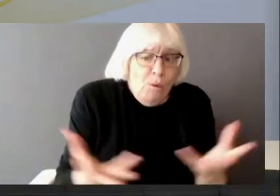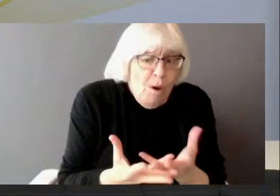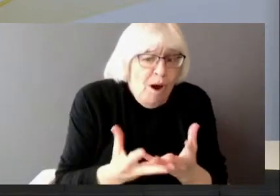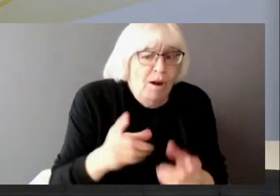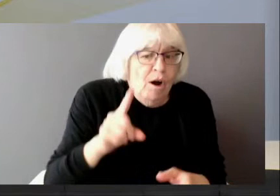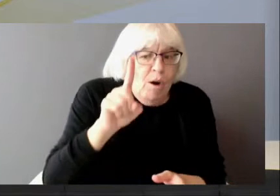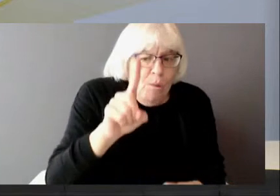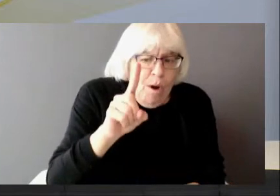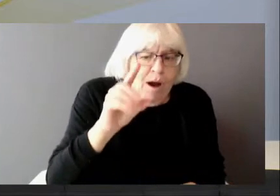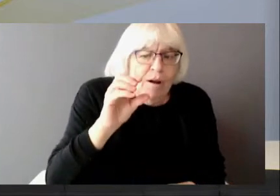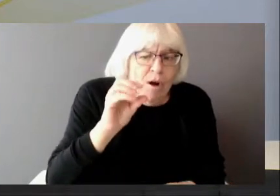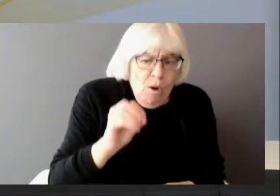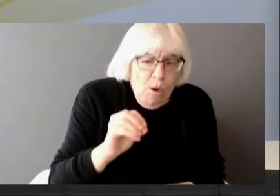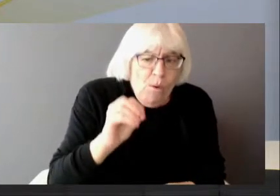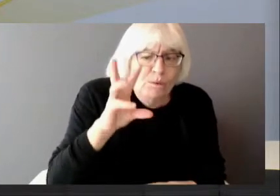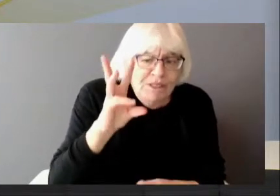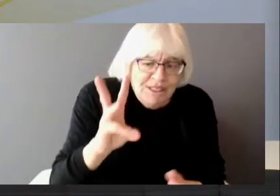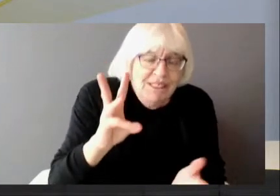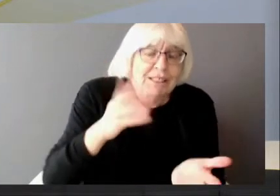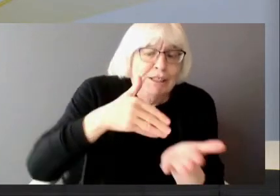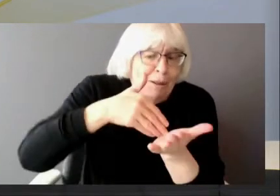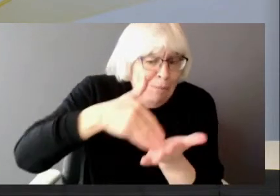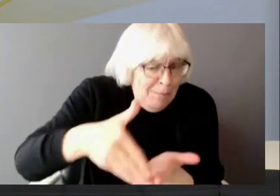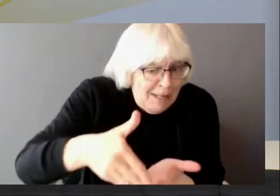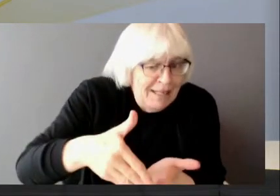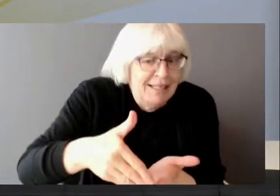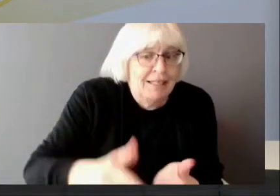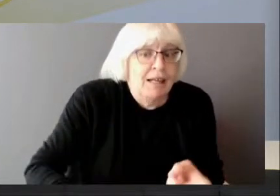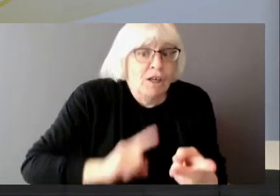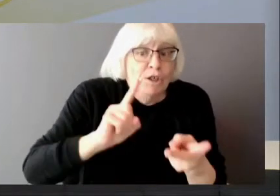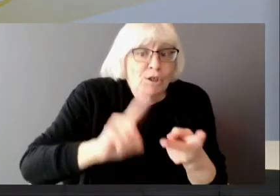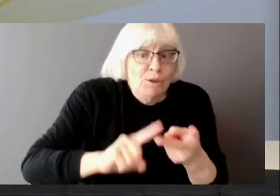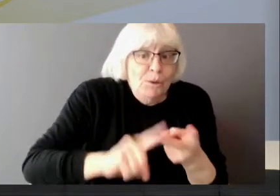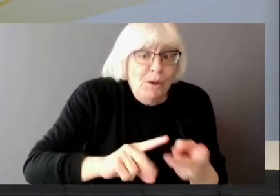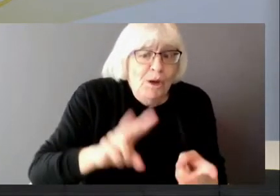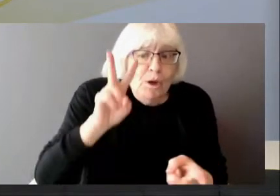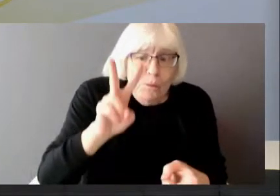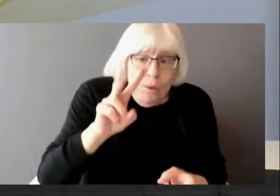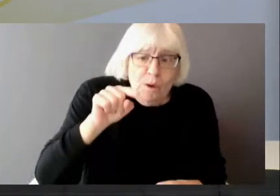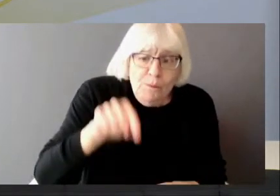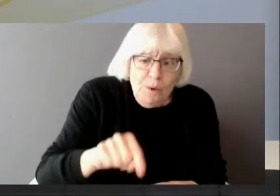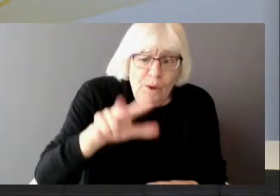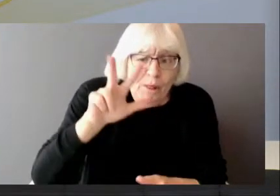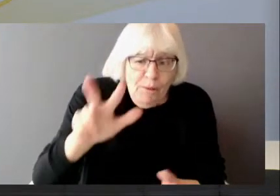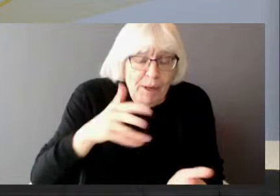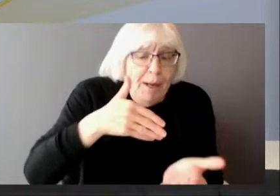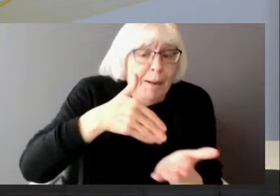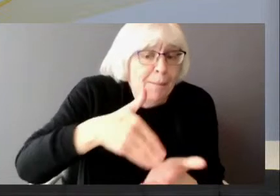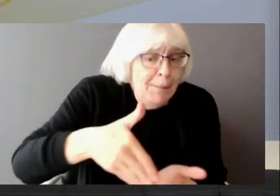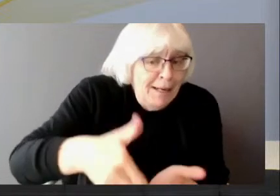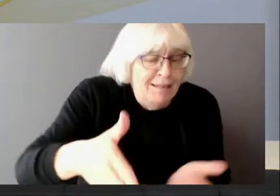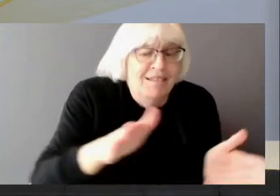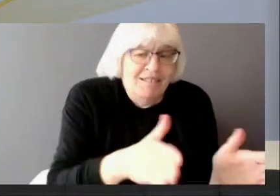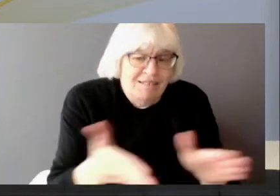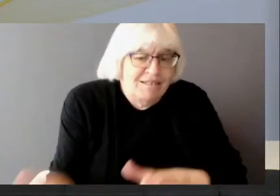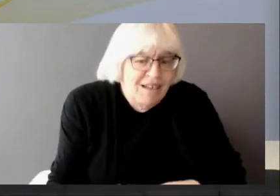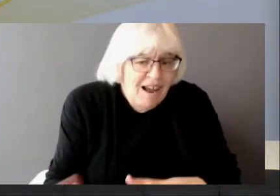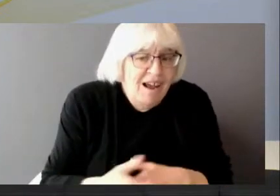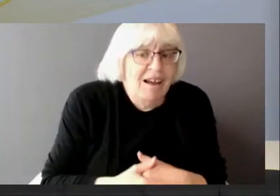COVID-19 related deaths. In Canada, there have been over 826,000 cases and